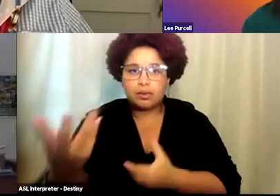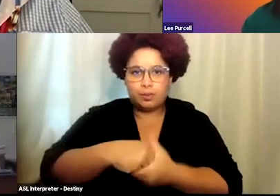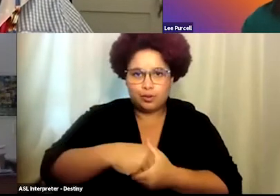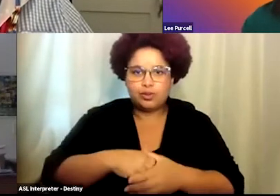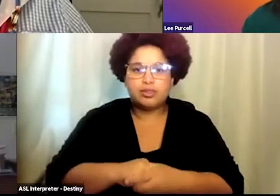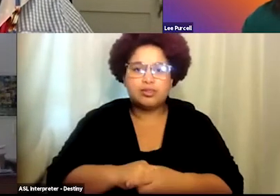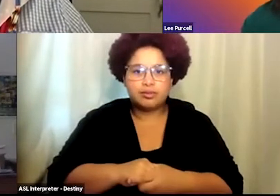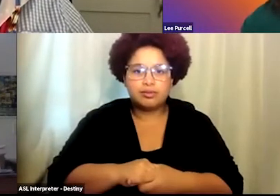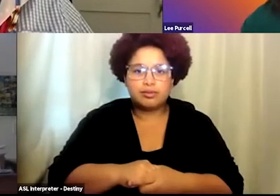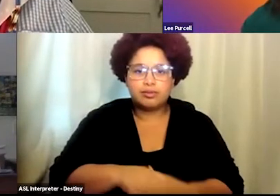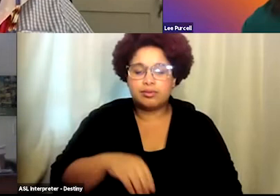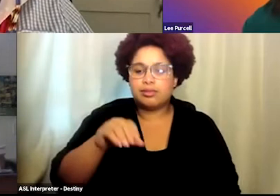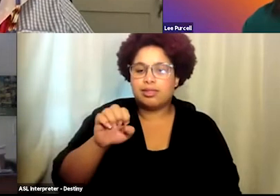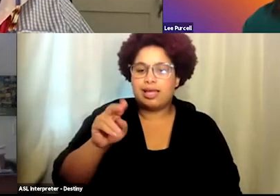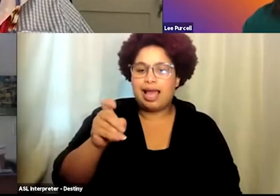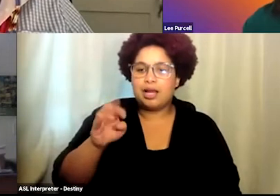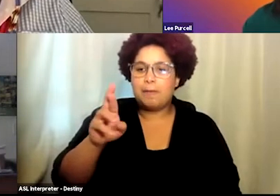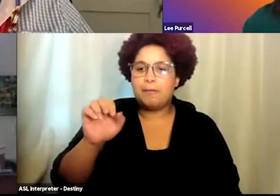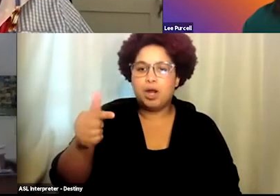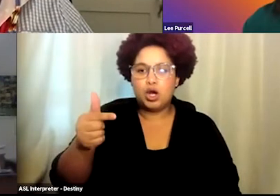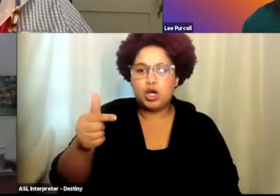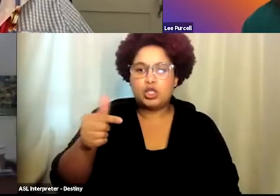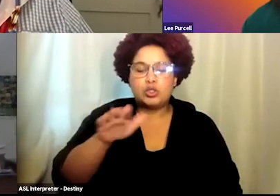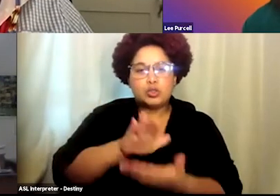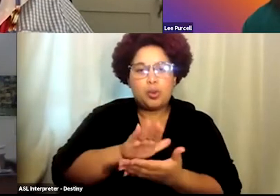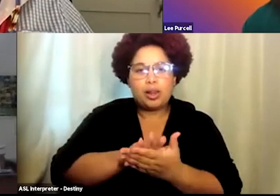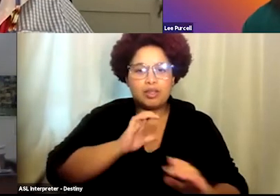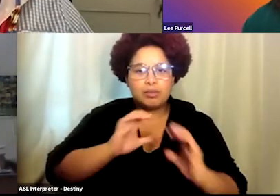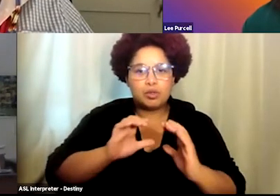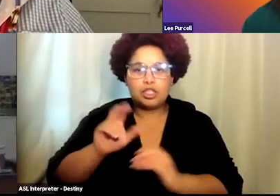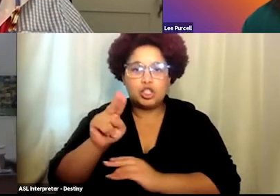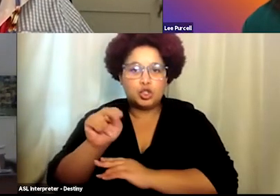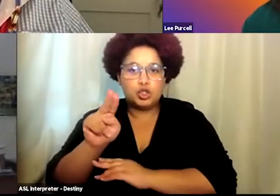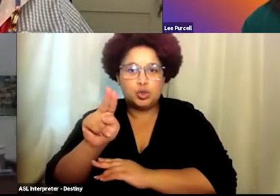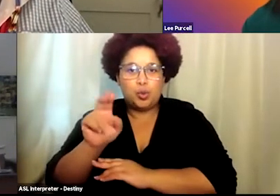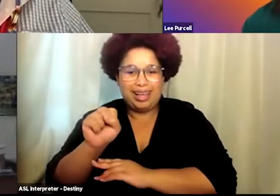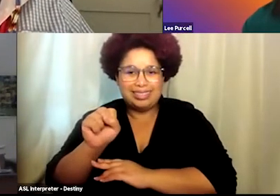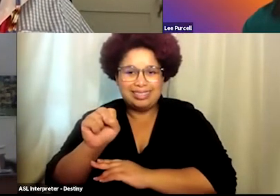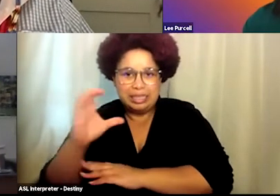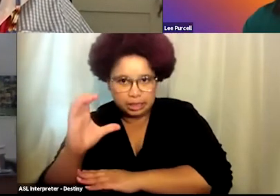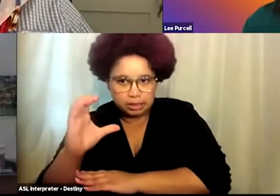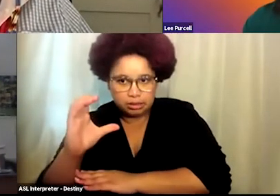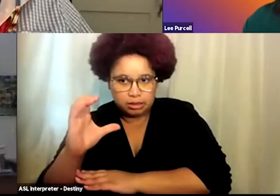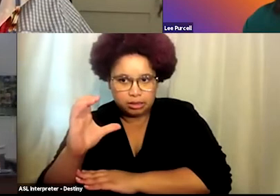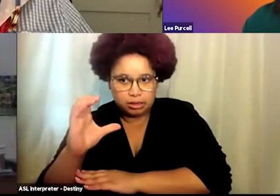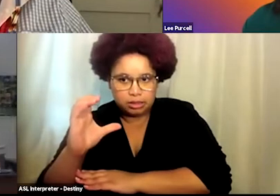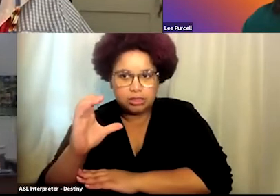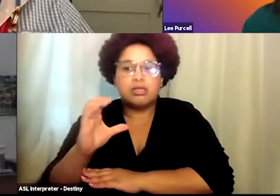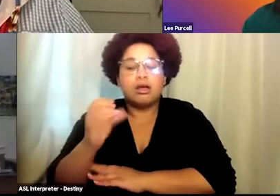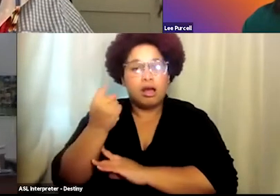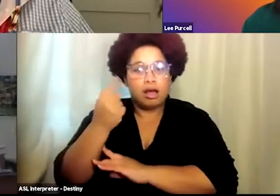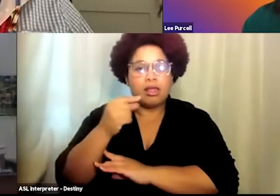The Annenberg School of Communication at USC, which is a very reputable source, has done two eye-popping